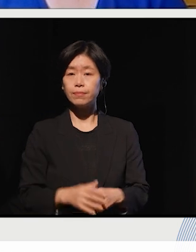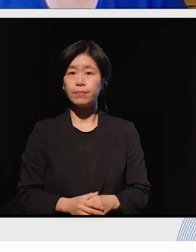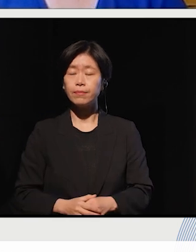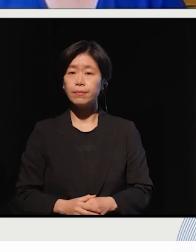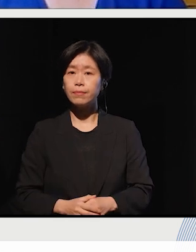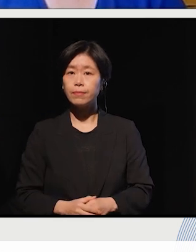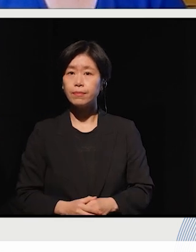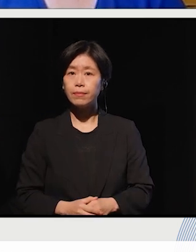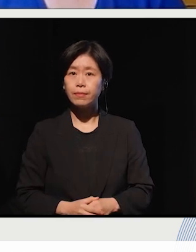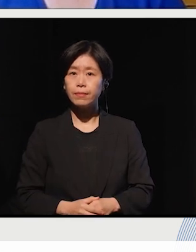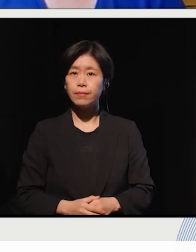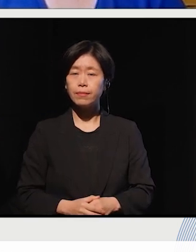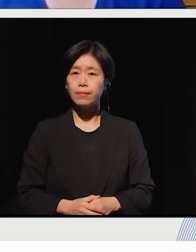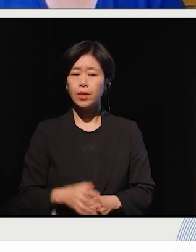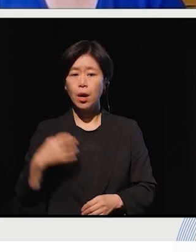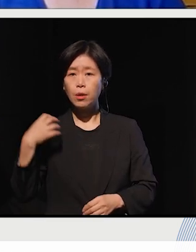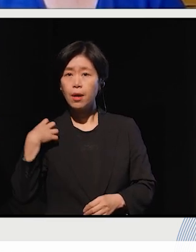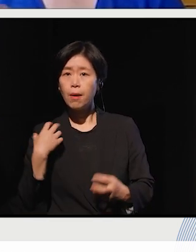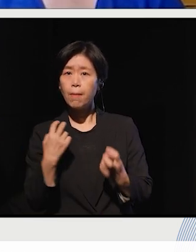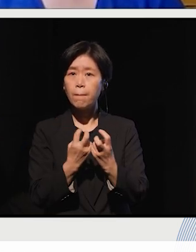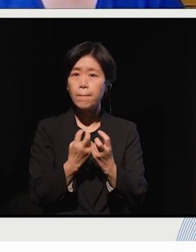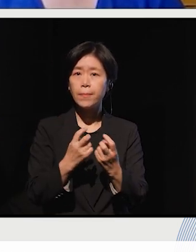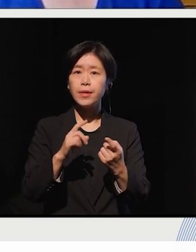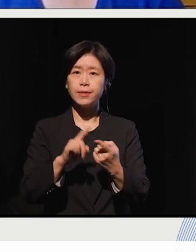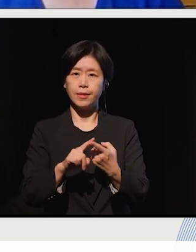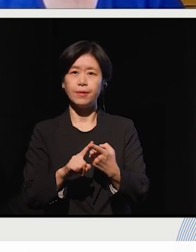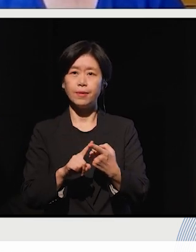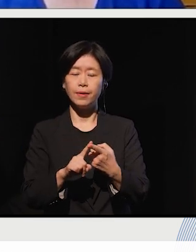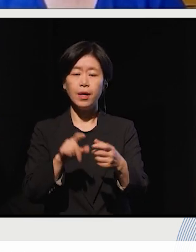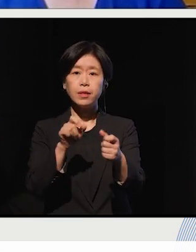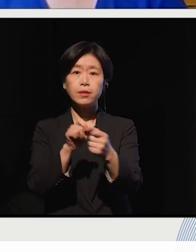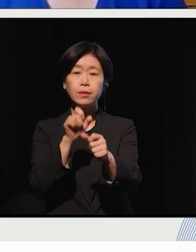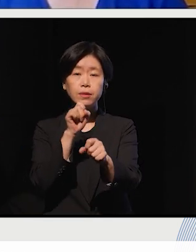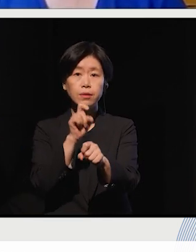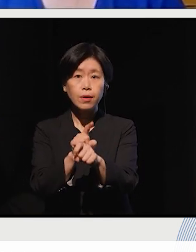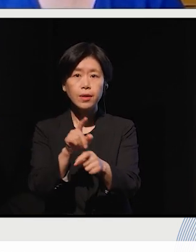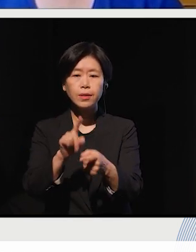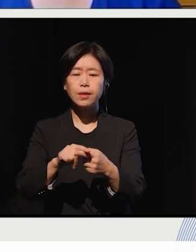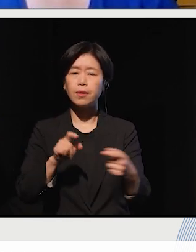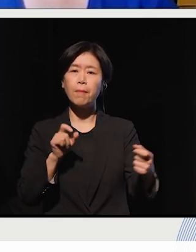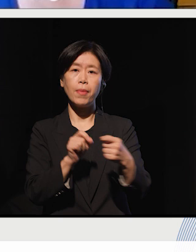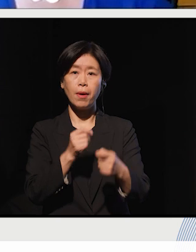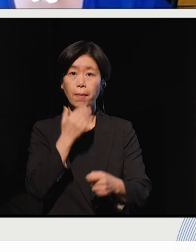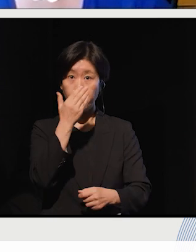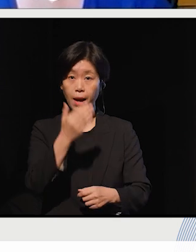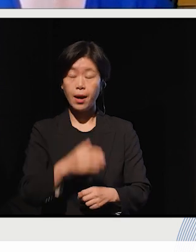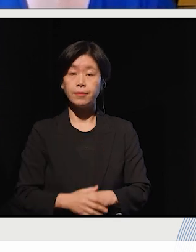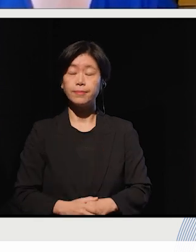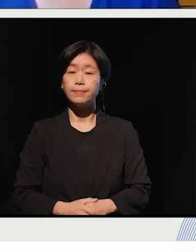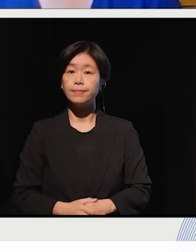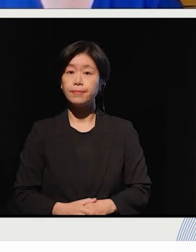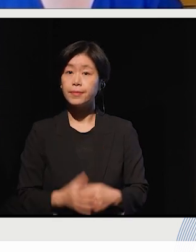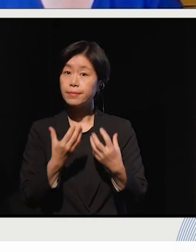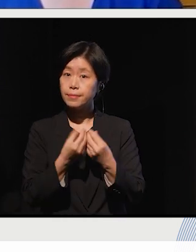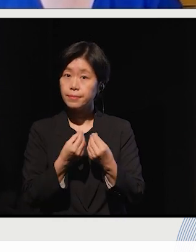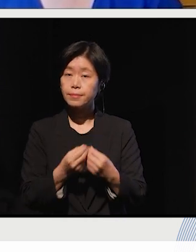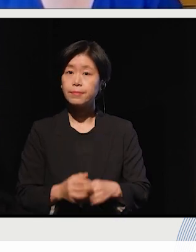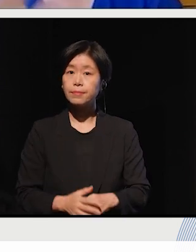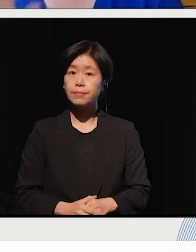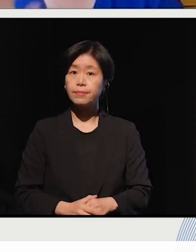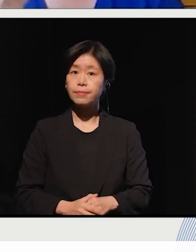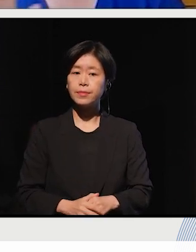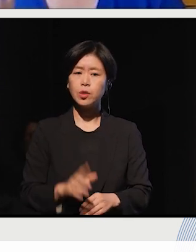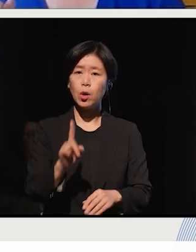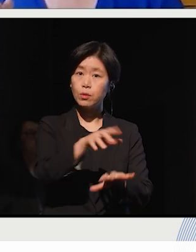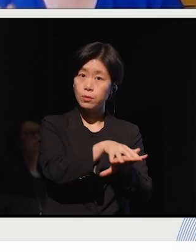at a very technical and strategic structural level. For example, some organizations address